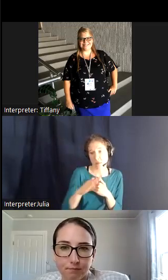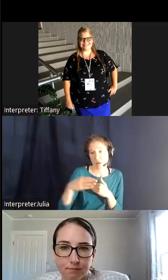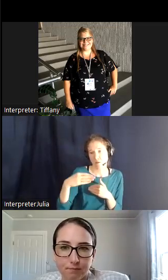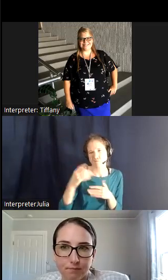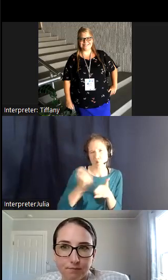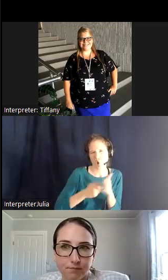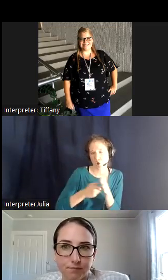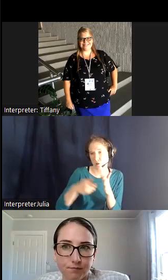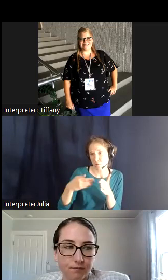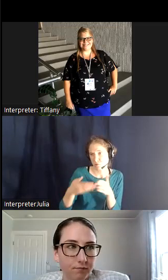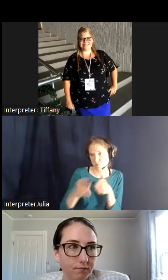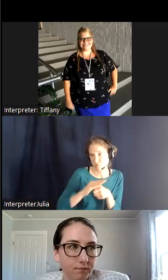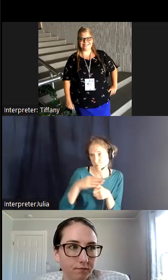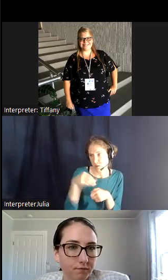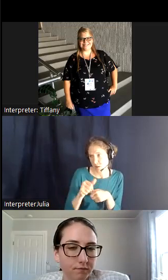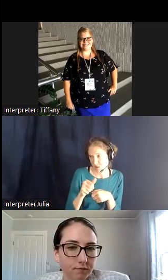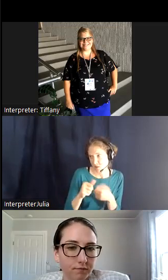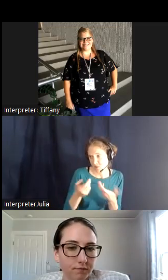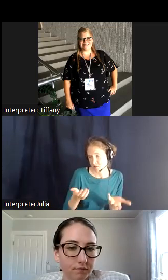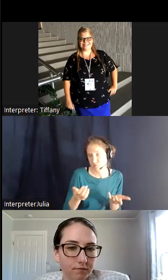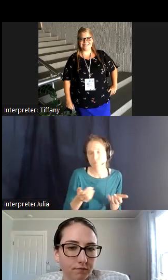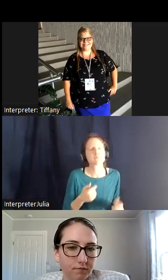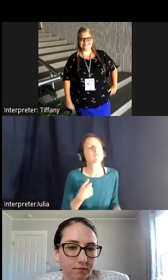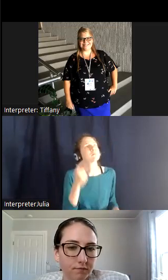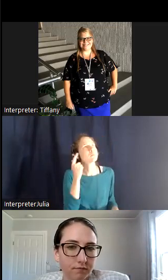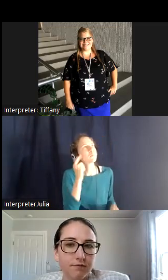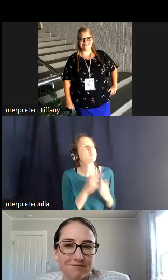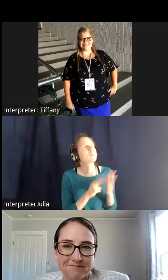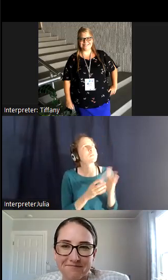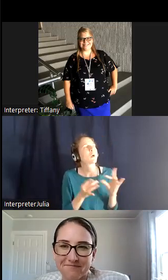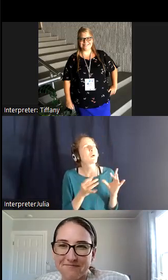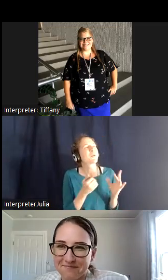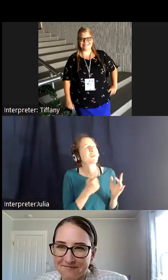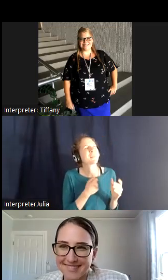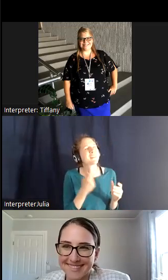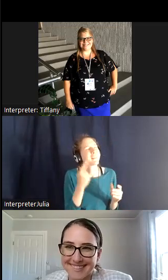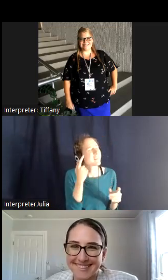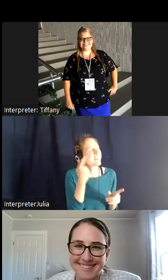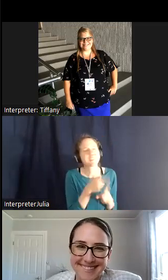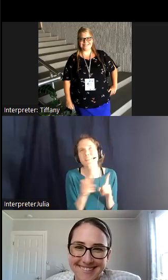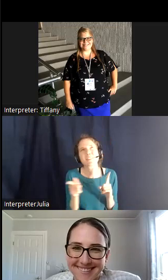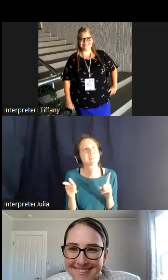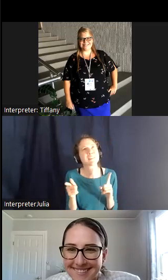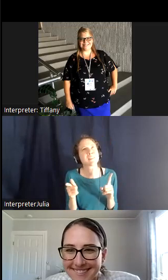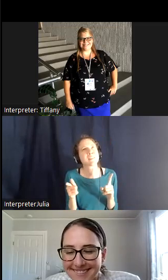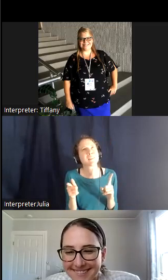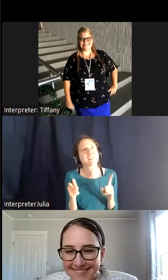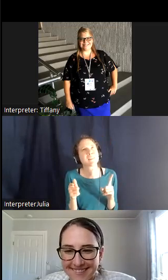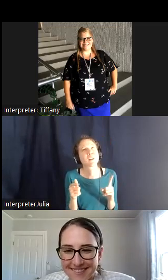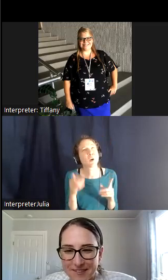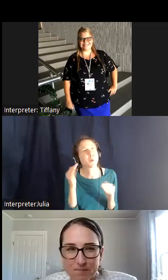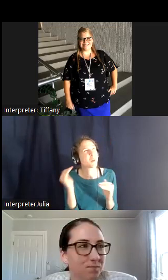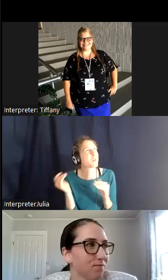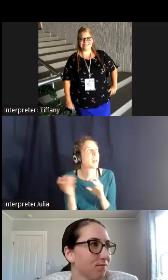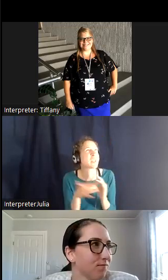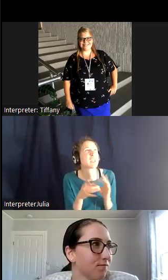So I believe the rules says, I was thinking about something else when you were answering, Erica. I hope this is not duplicative. If